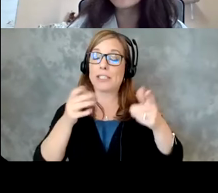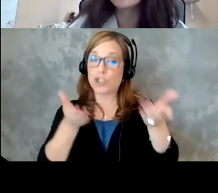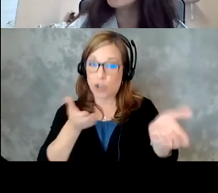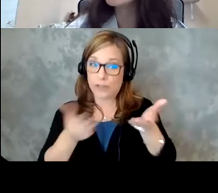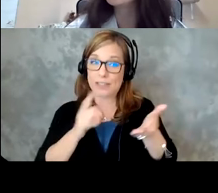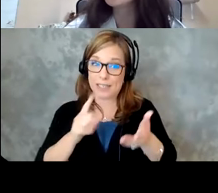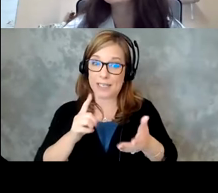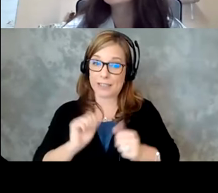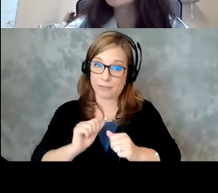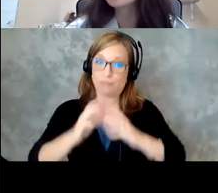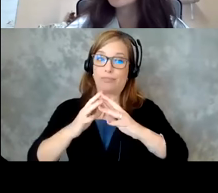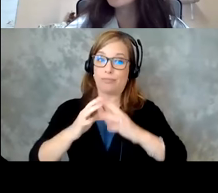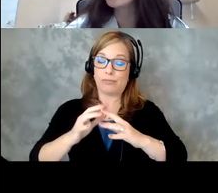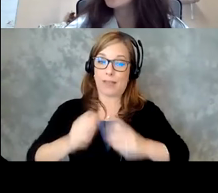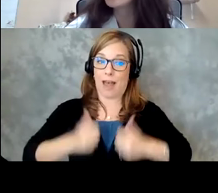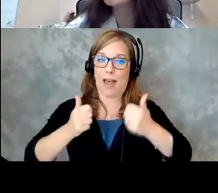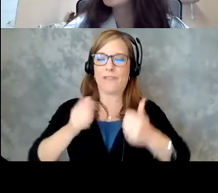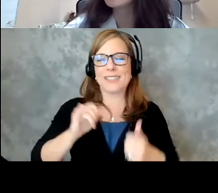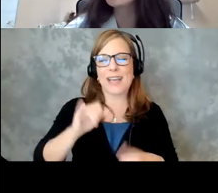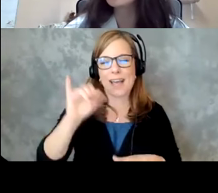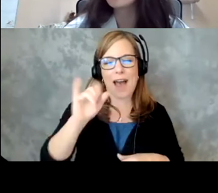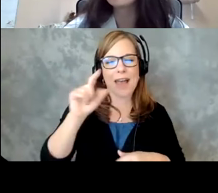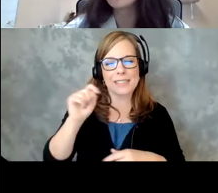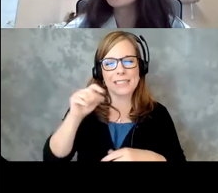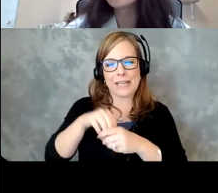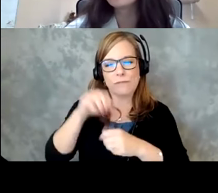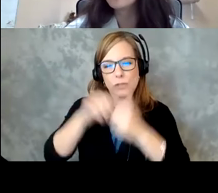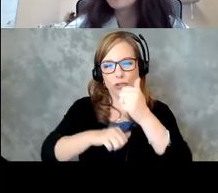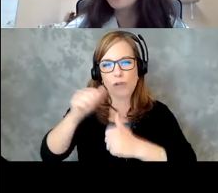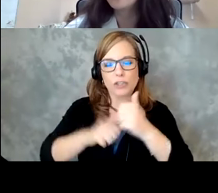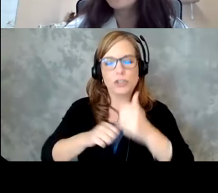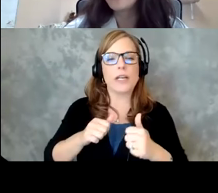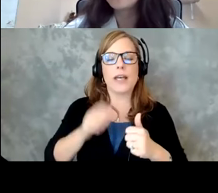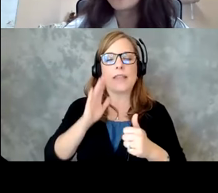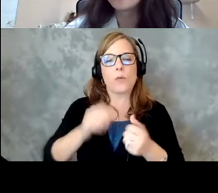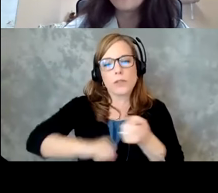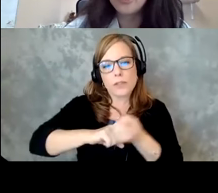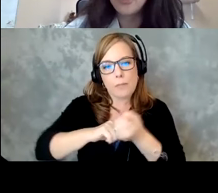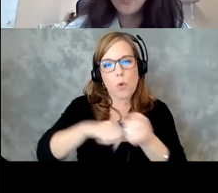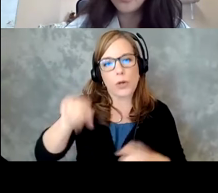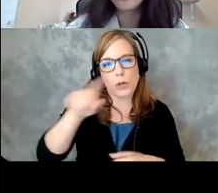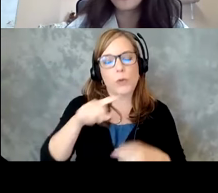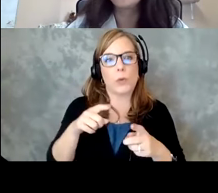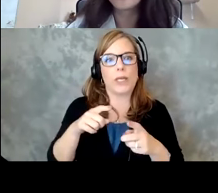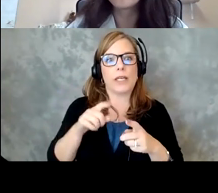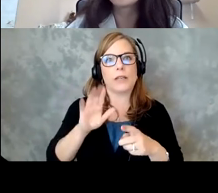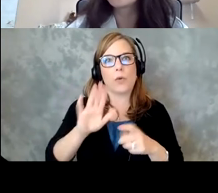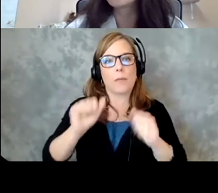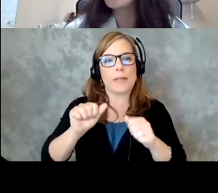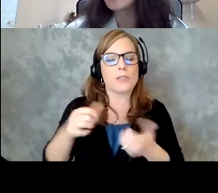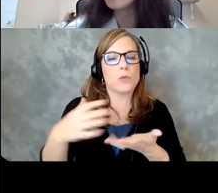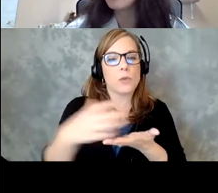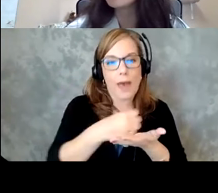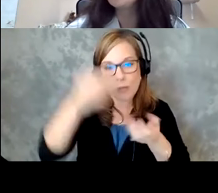IT infrastructure, and it's really intended to support kind of gathering that information and kind of helping